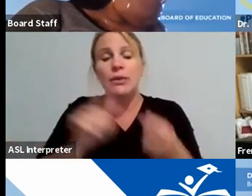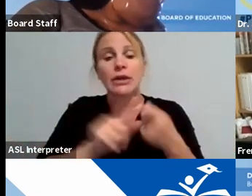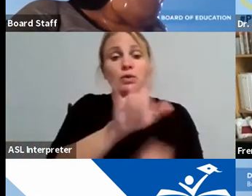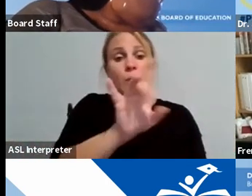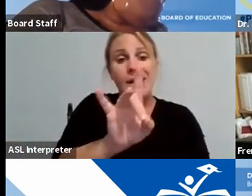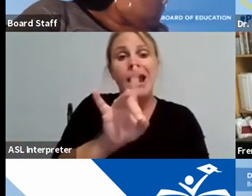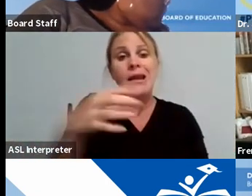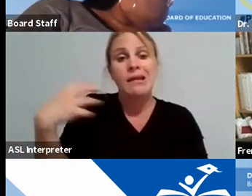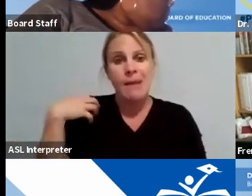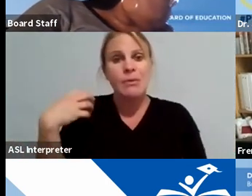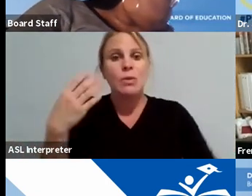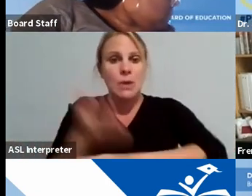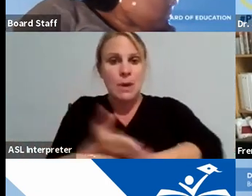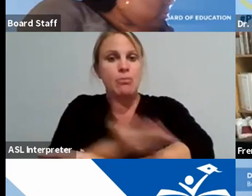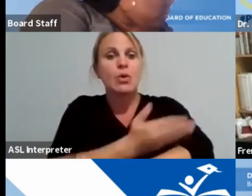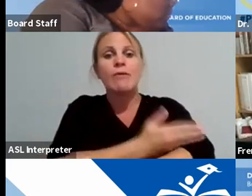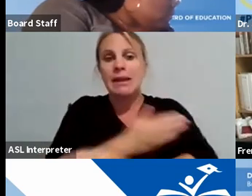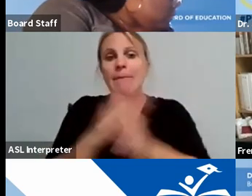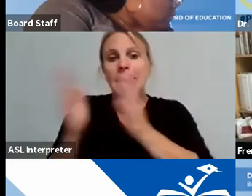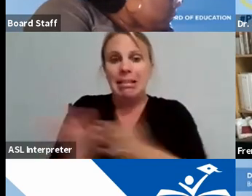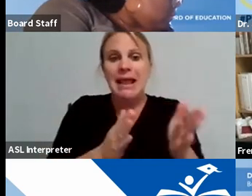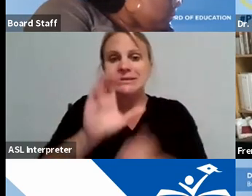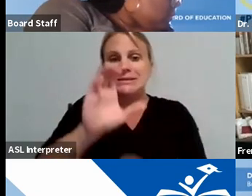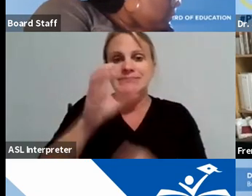Plan, also known as the CIP.